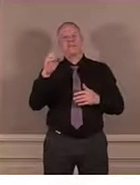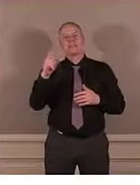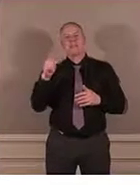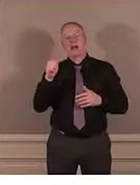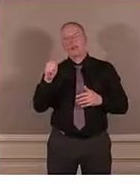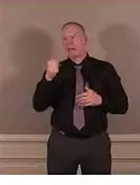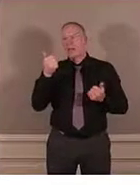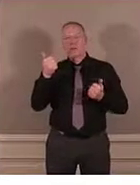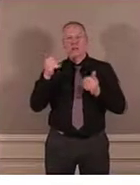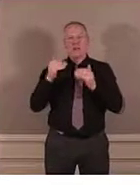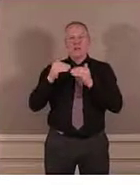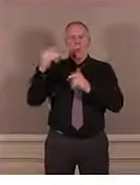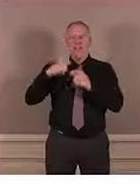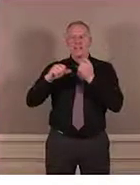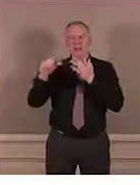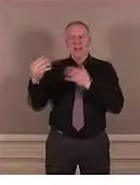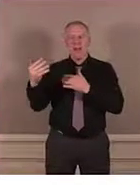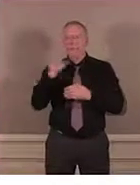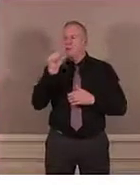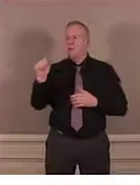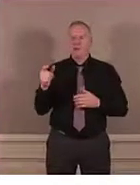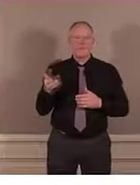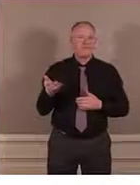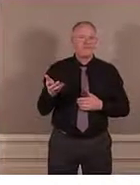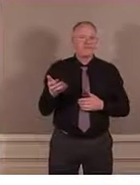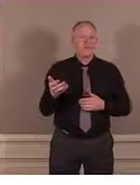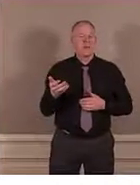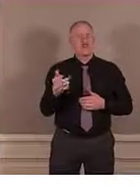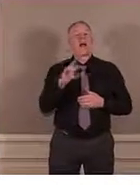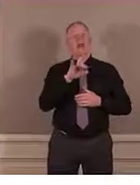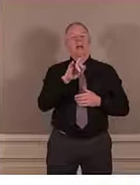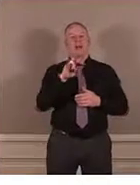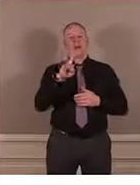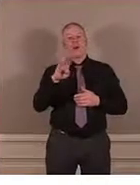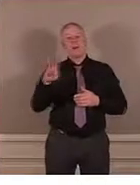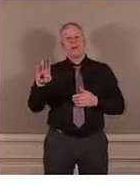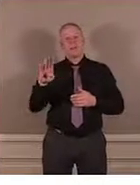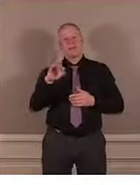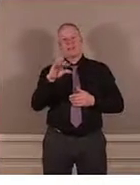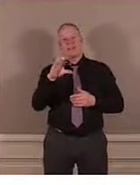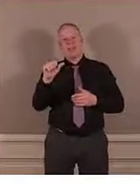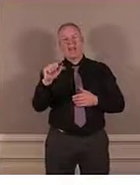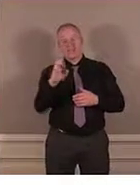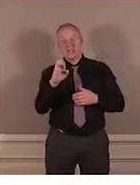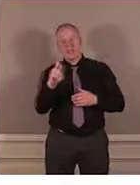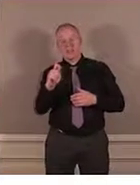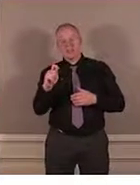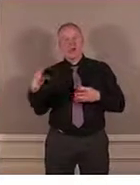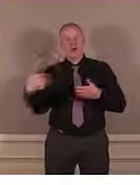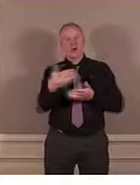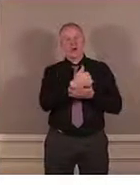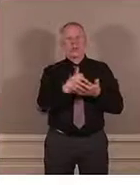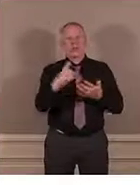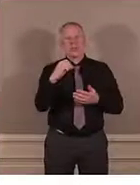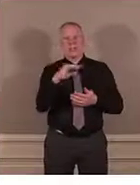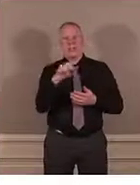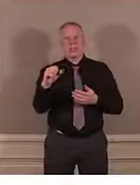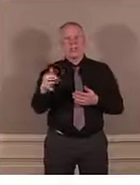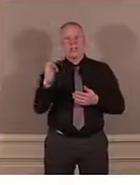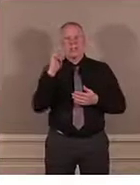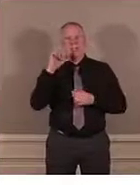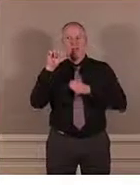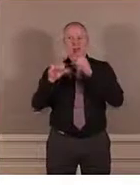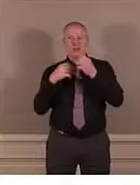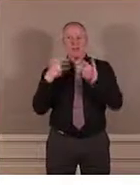anybody over the age of 65, and neither of the HRB data sets records data on adults who have